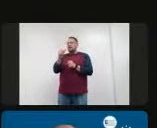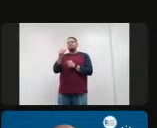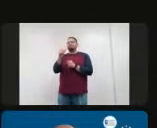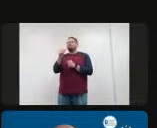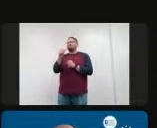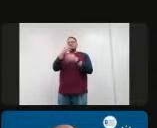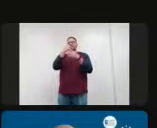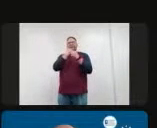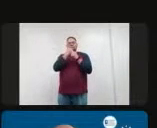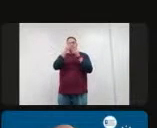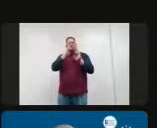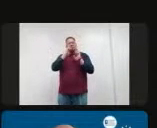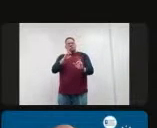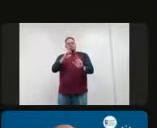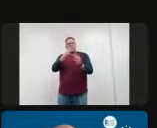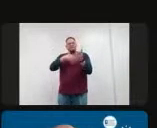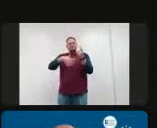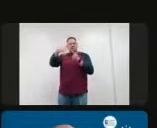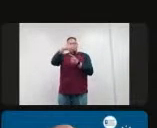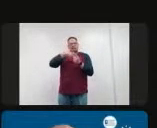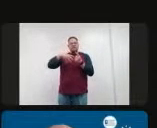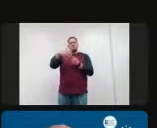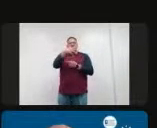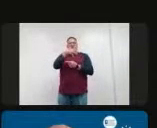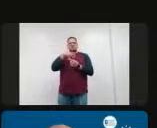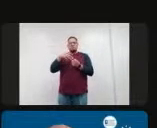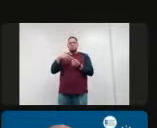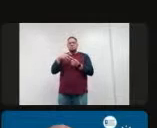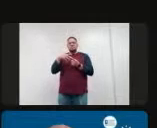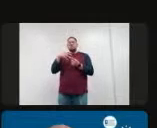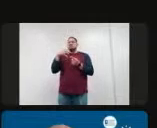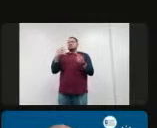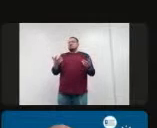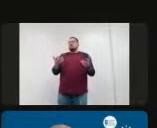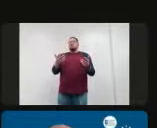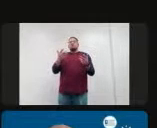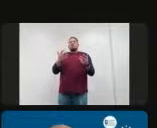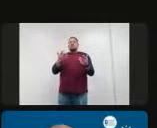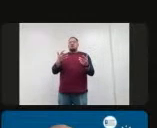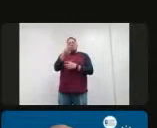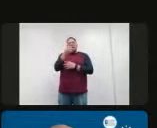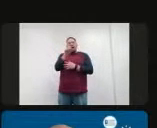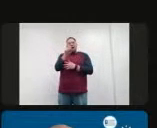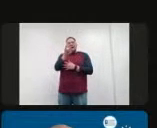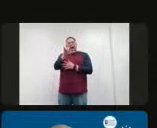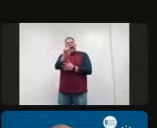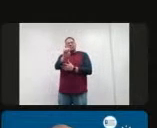and respectful environment. It is hostile.